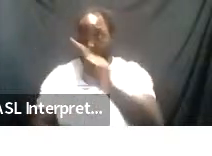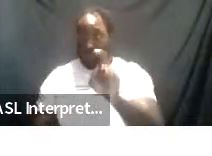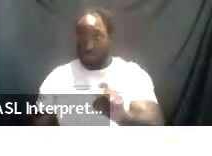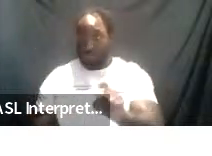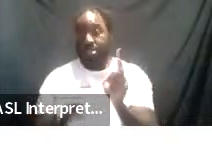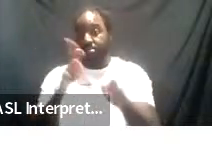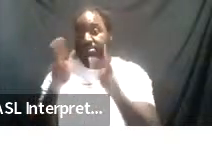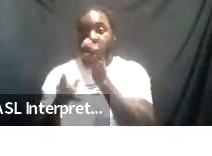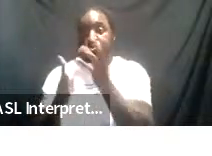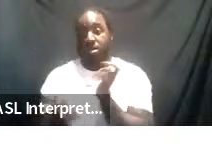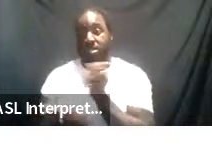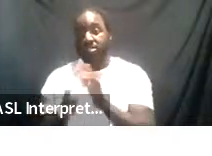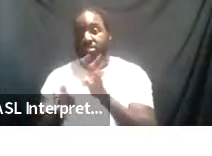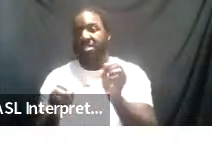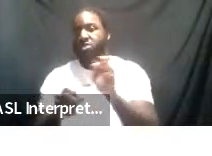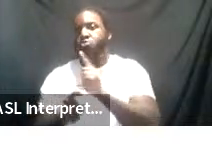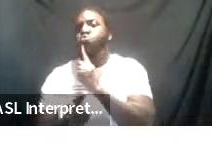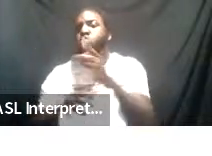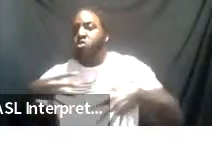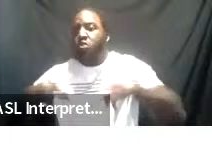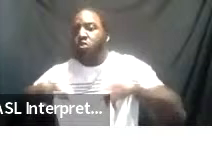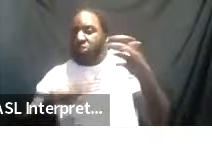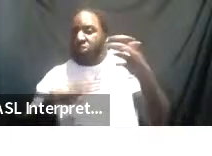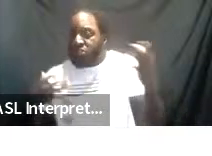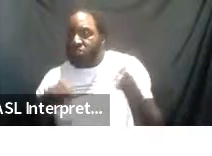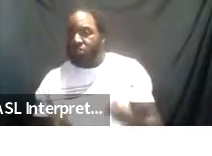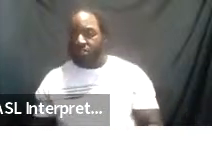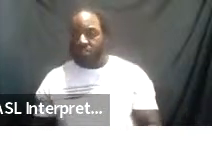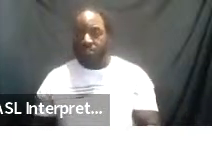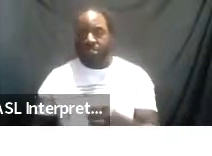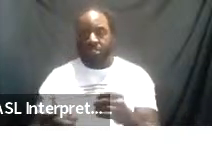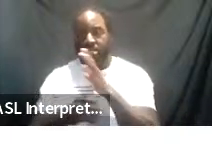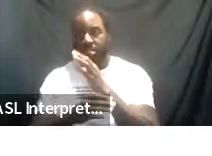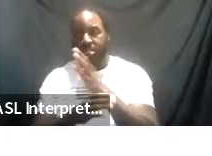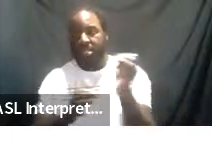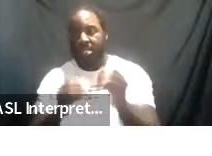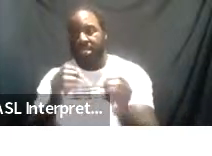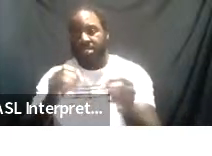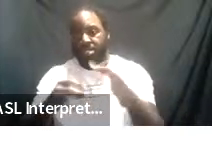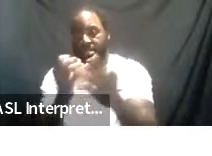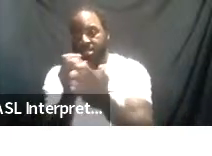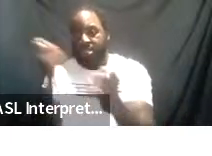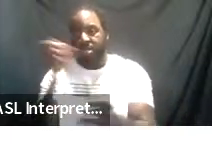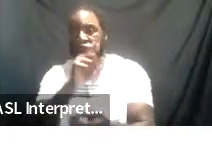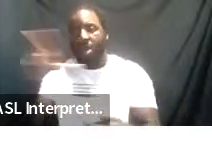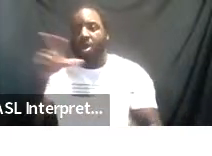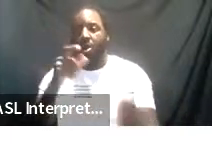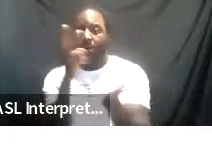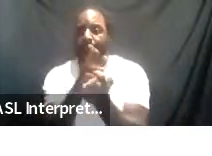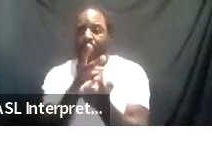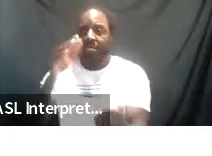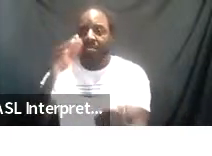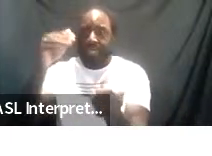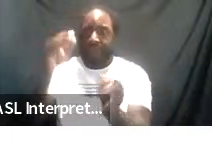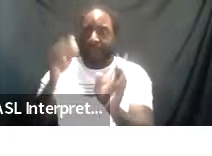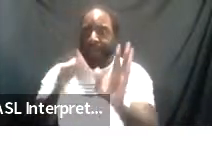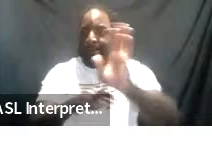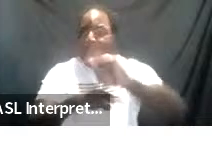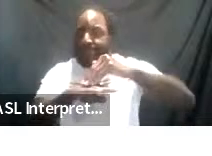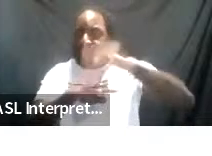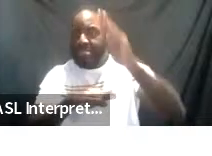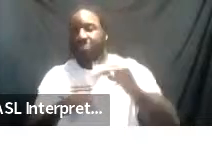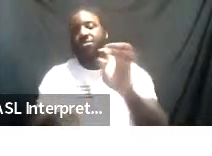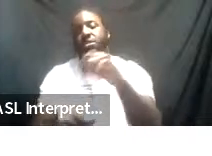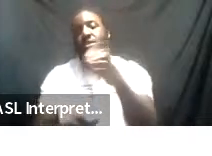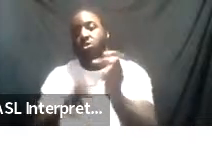want us to be extremely aggressive, up to and including eliminating all parking minimums across the city. Other folks